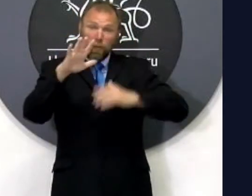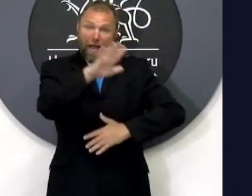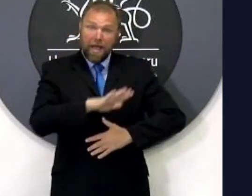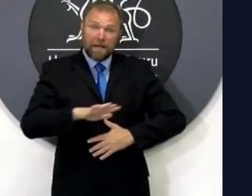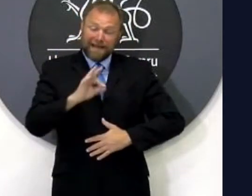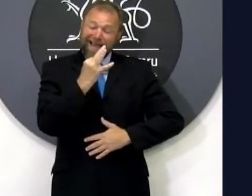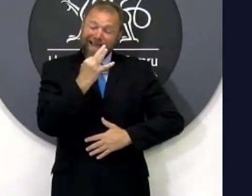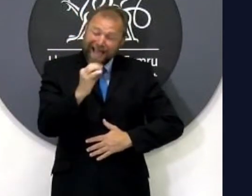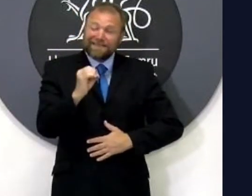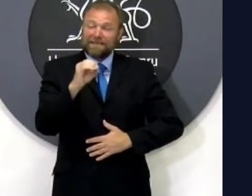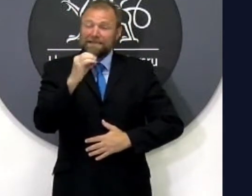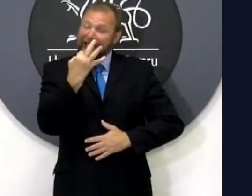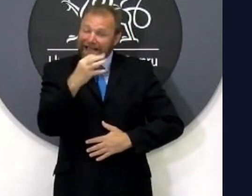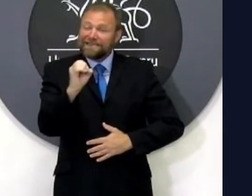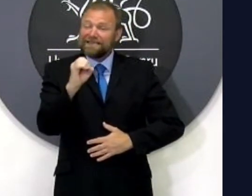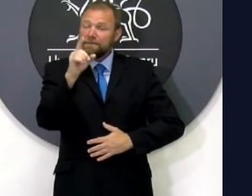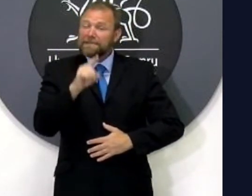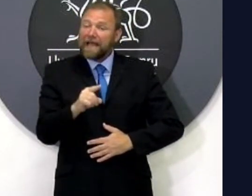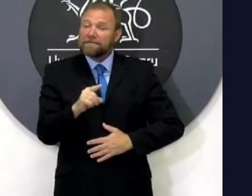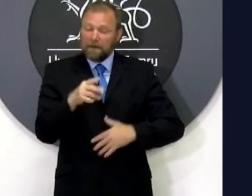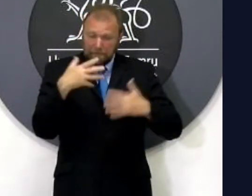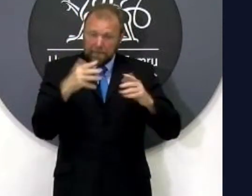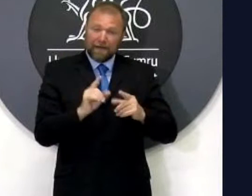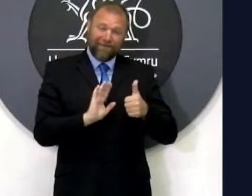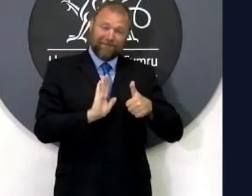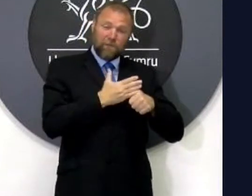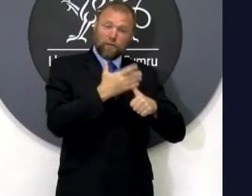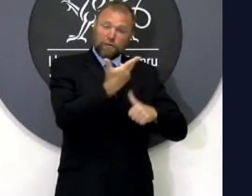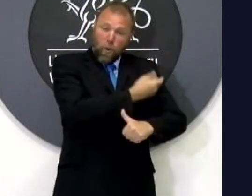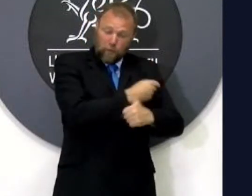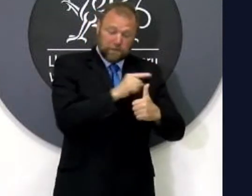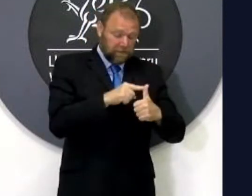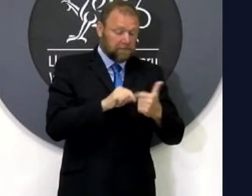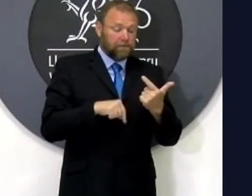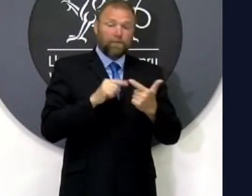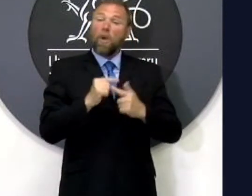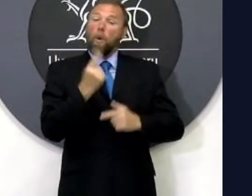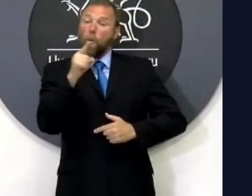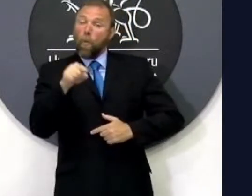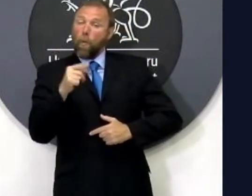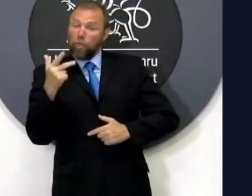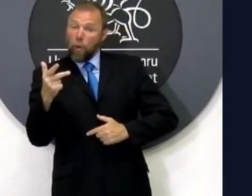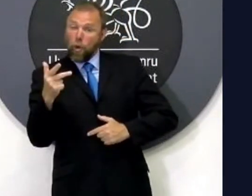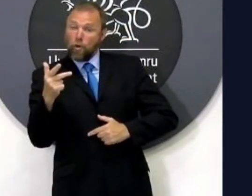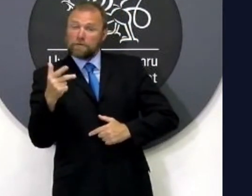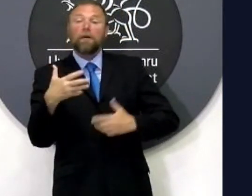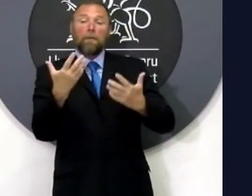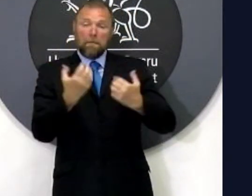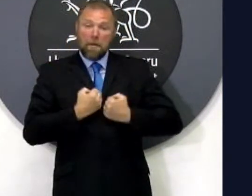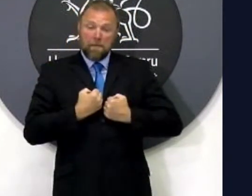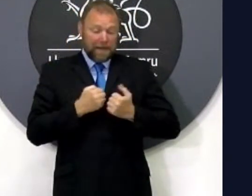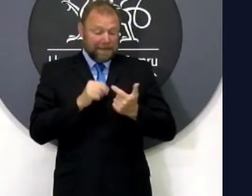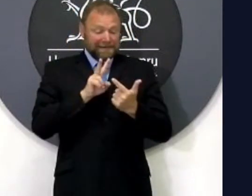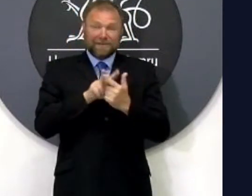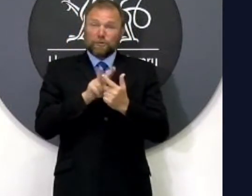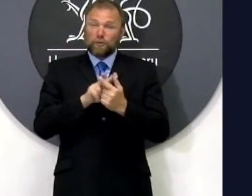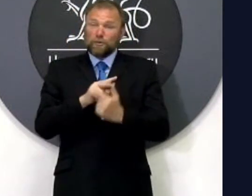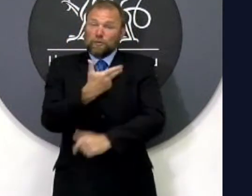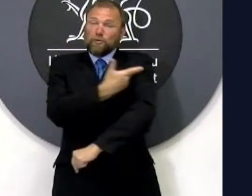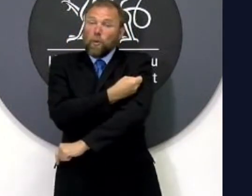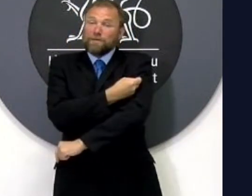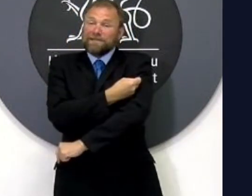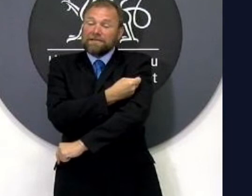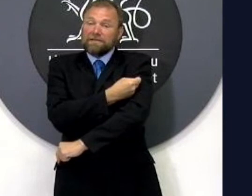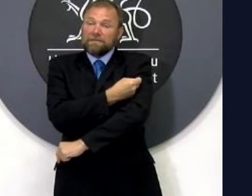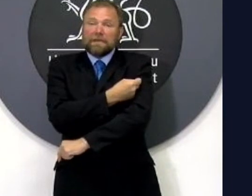their first dose. We've got a third of adults in Wales who've received their second dose. Even 50% of people from 18 to 29